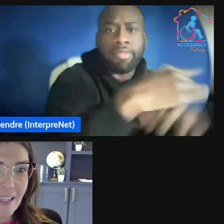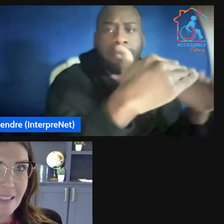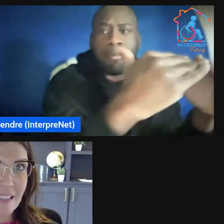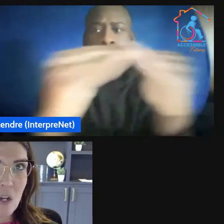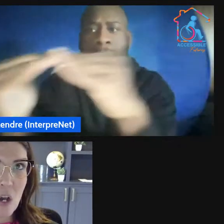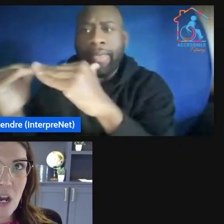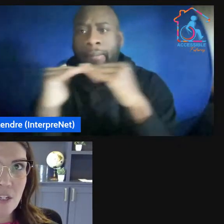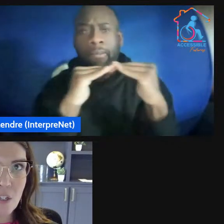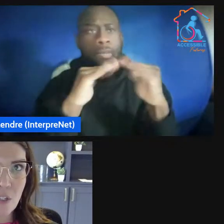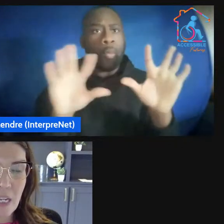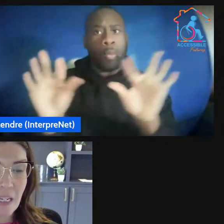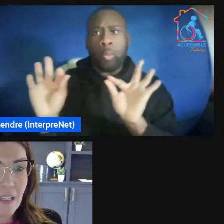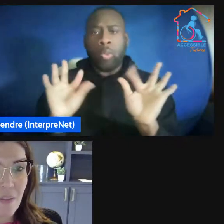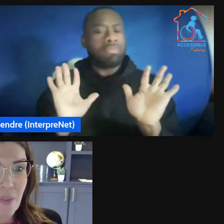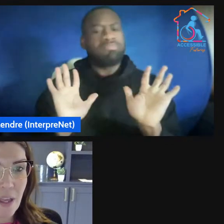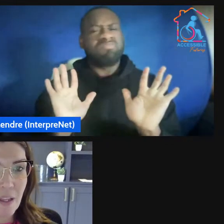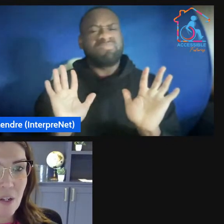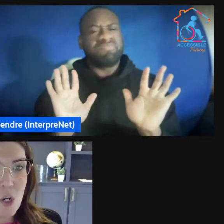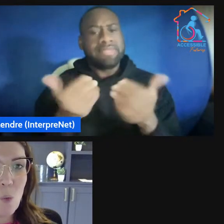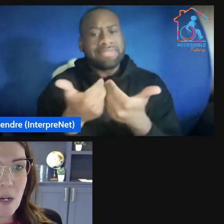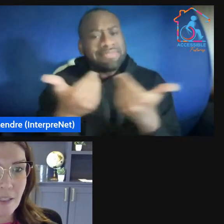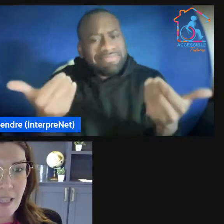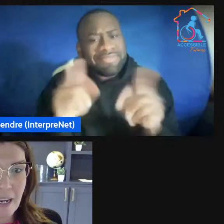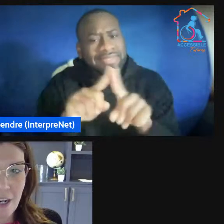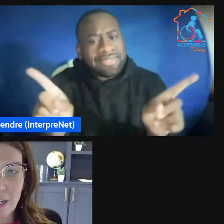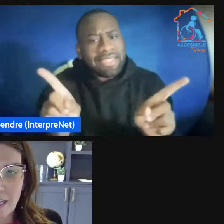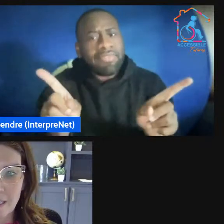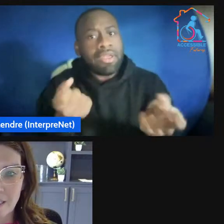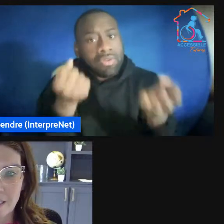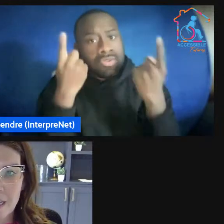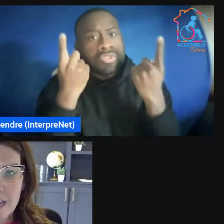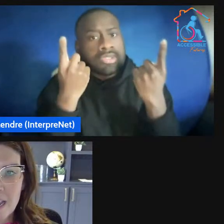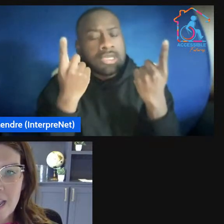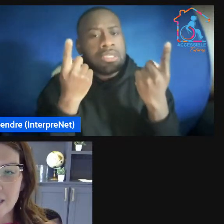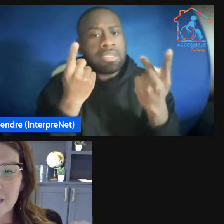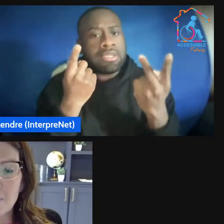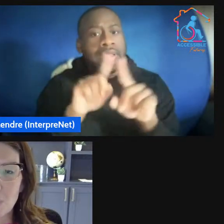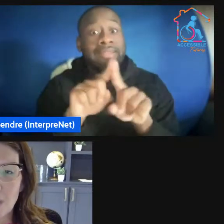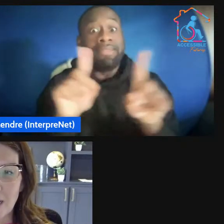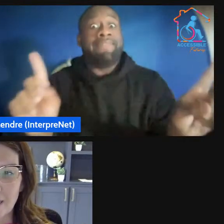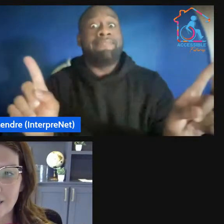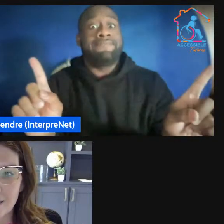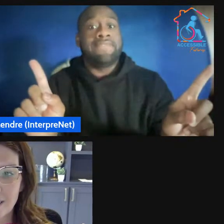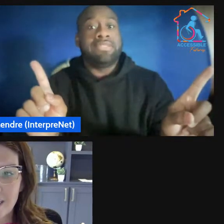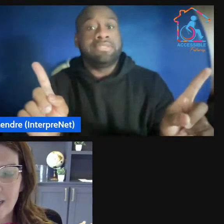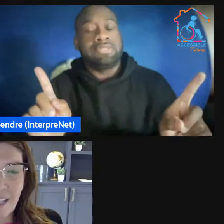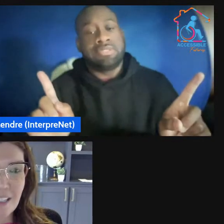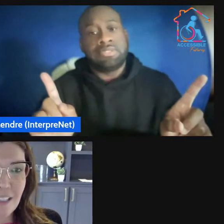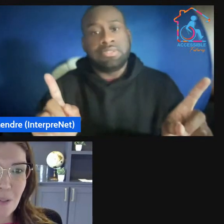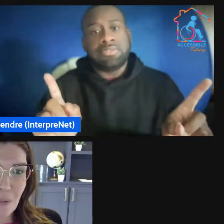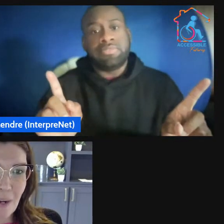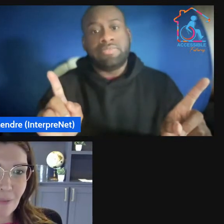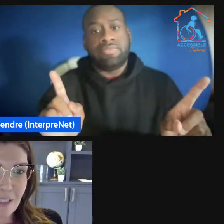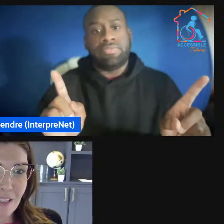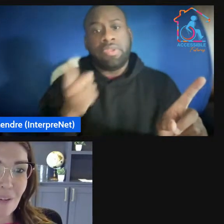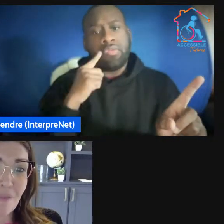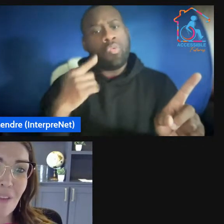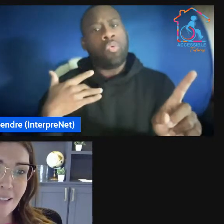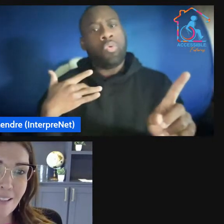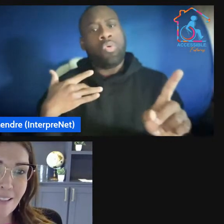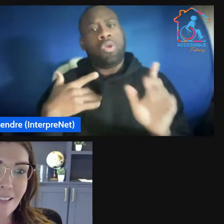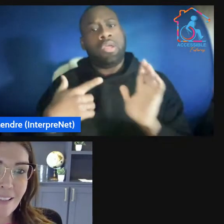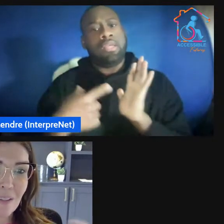Mm-hmm. And understanding that the nuance there is as simple as, I like to use the reference